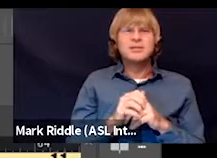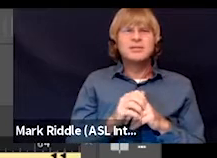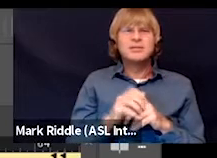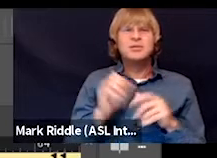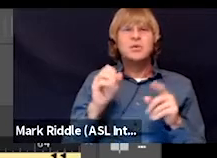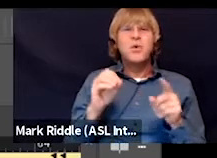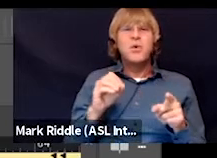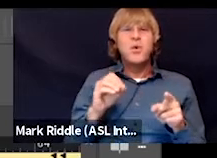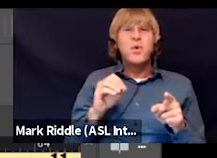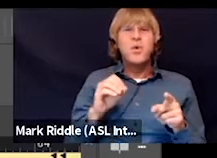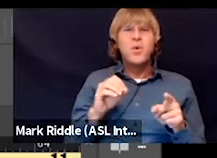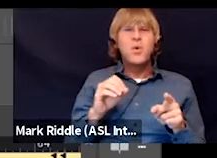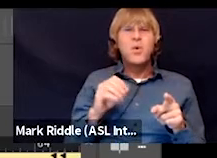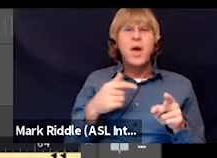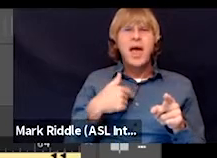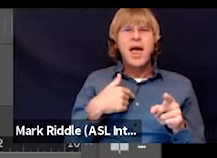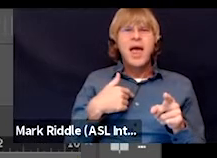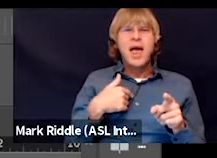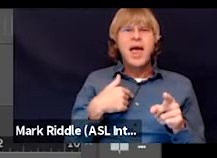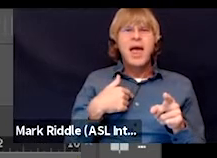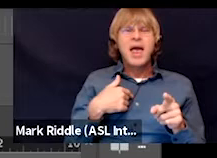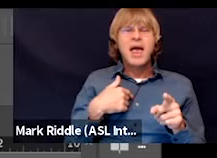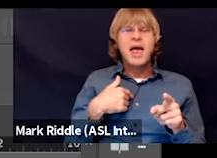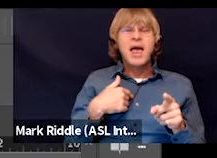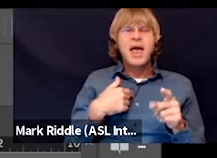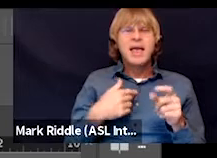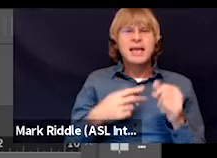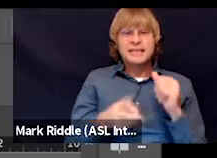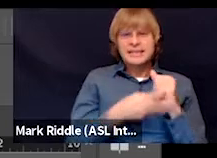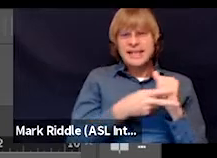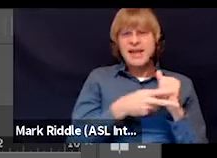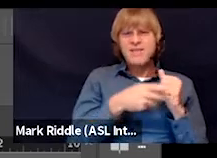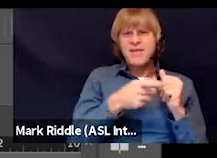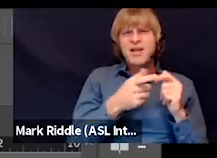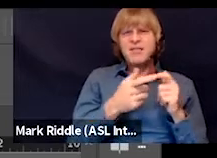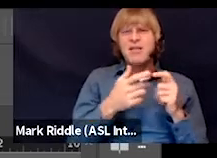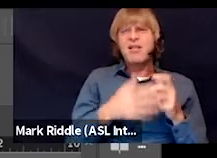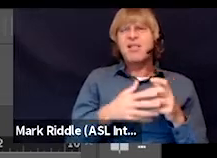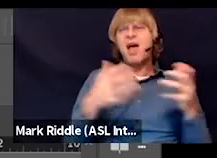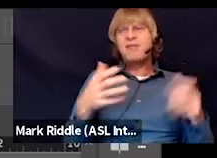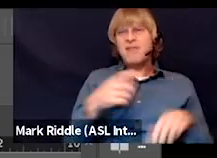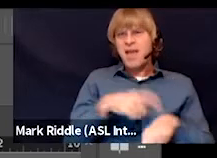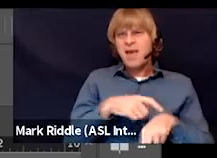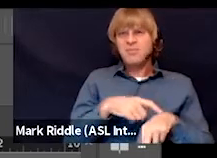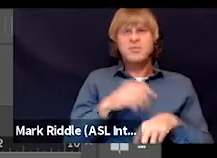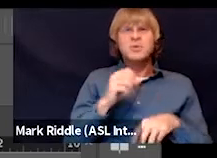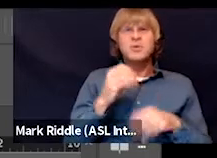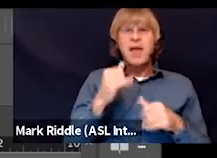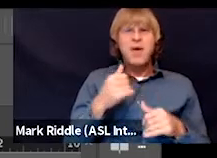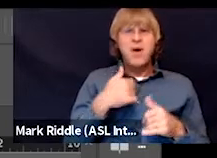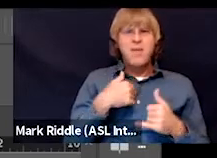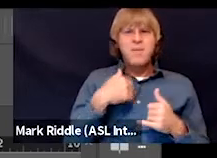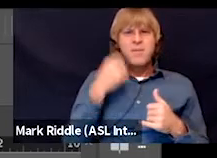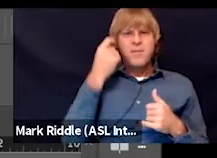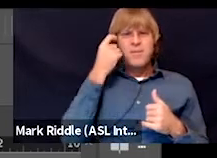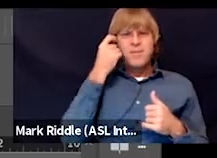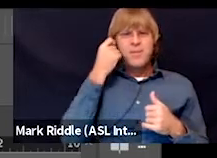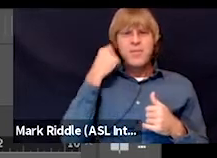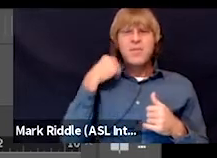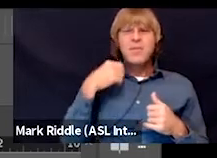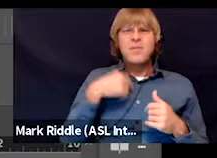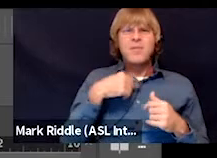So I have saved myself a huge amount of time. So I'm going to sort of back